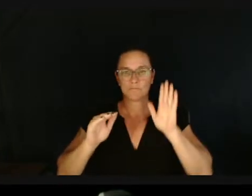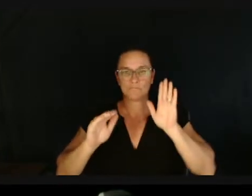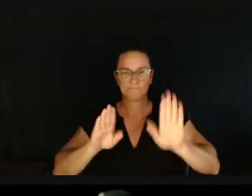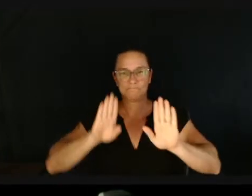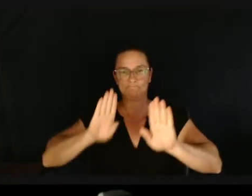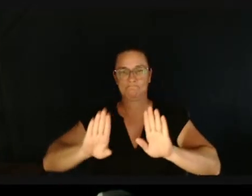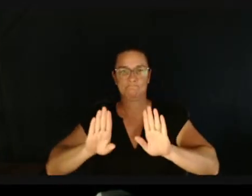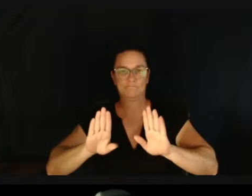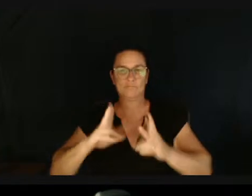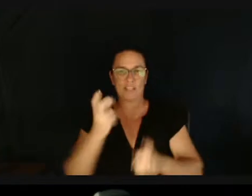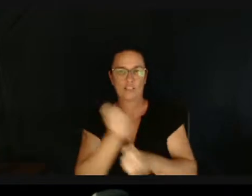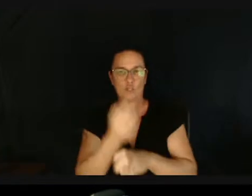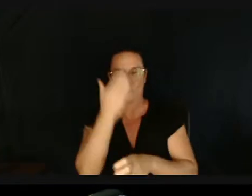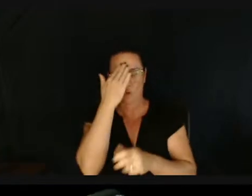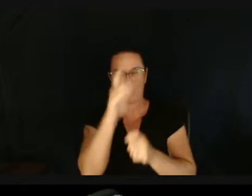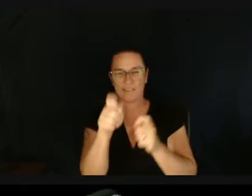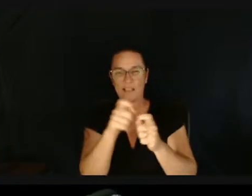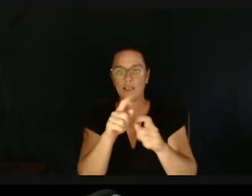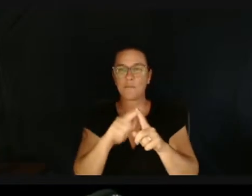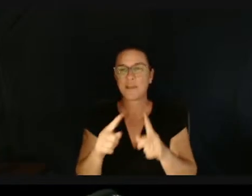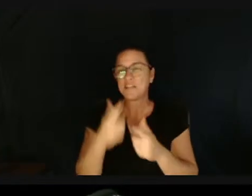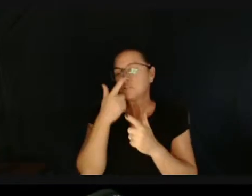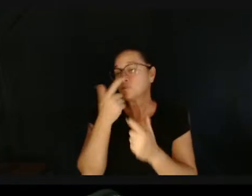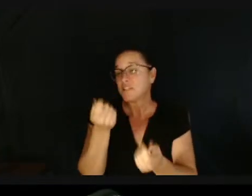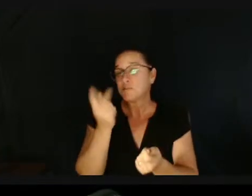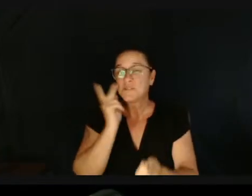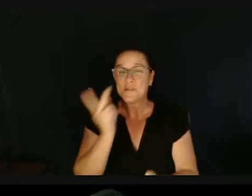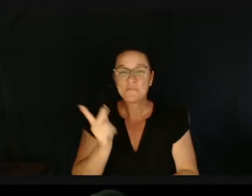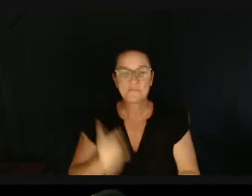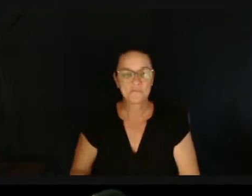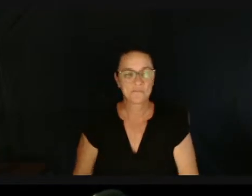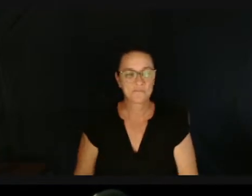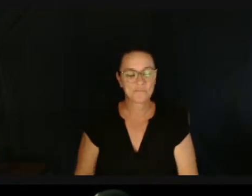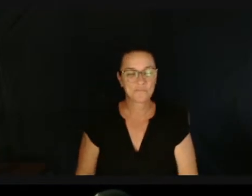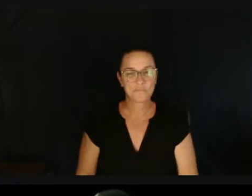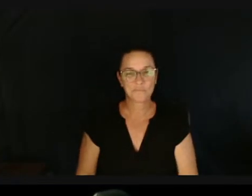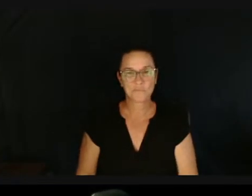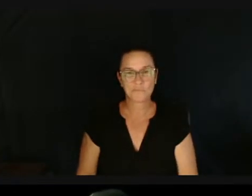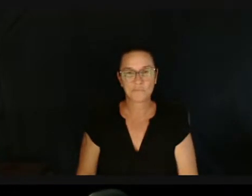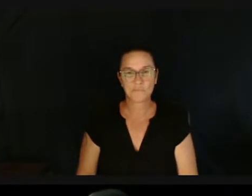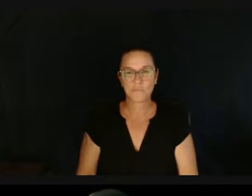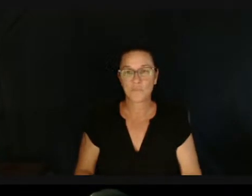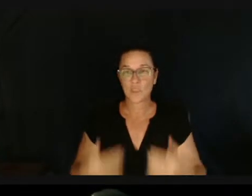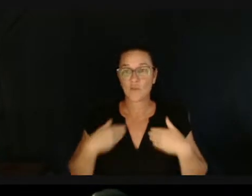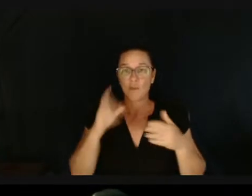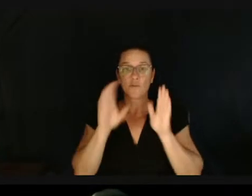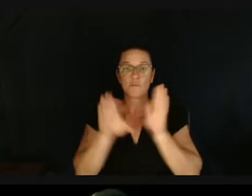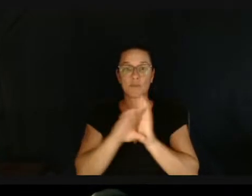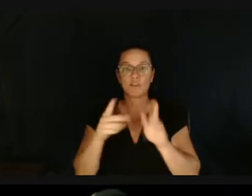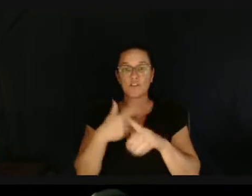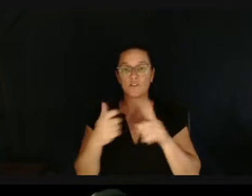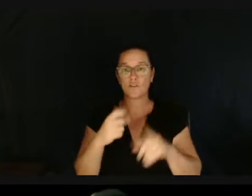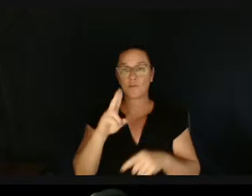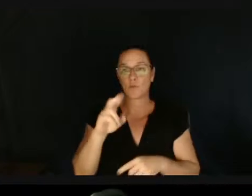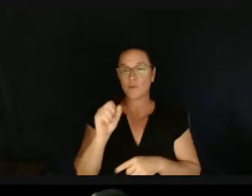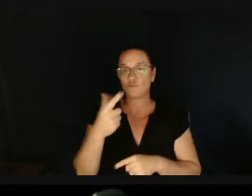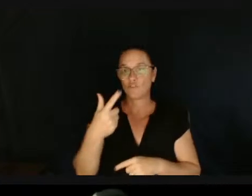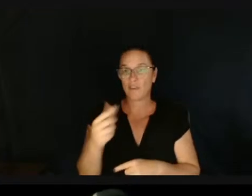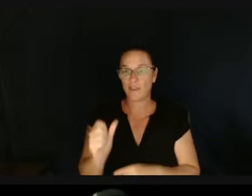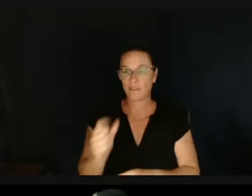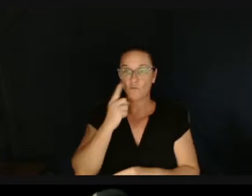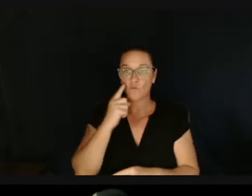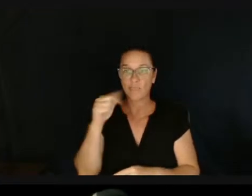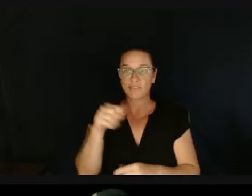yeah, interesting to note how that goes. So we do have some images from USGS also to inform this